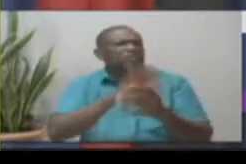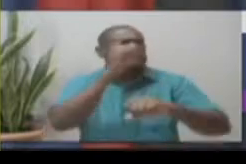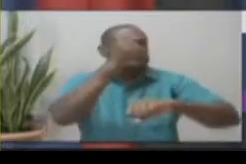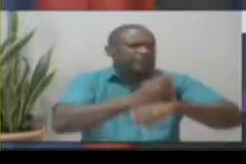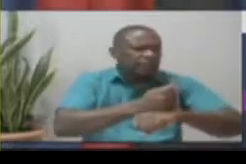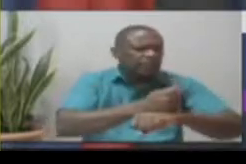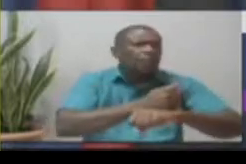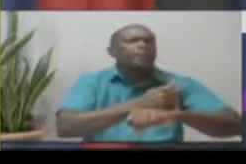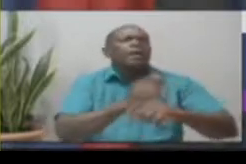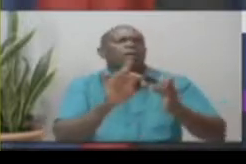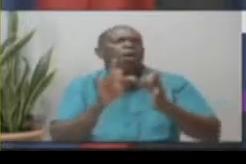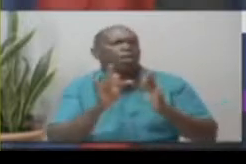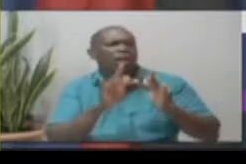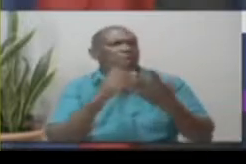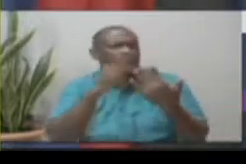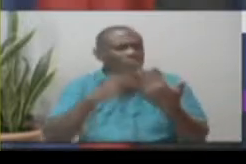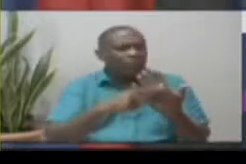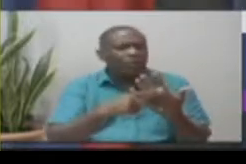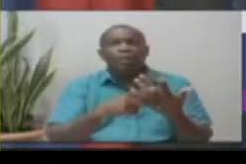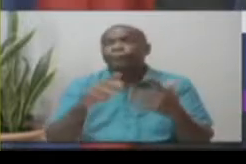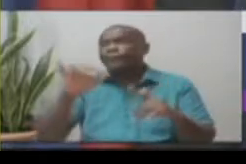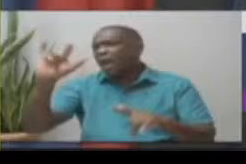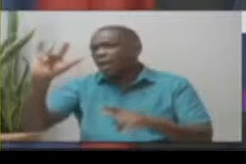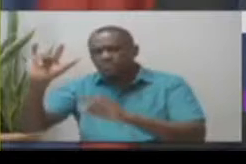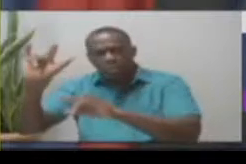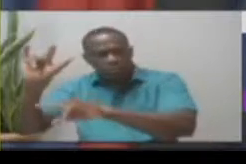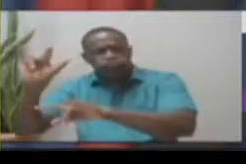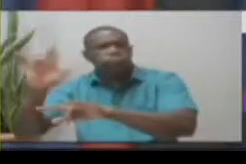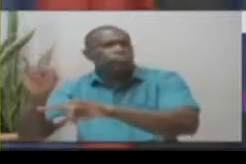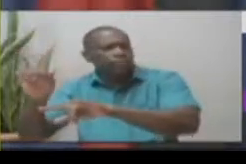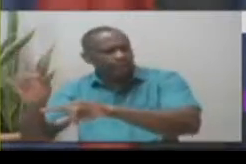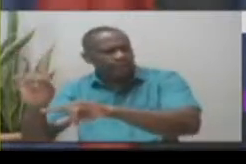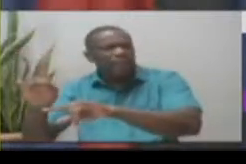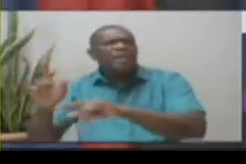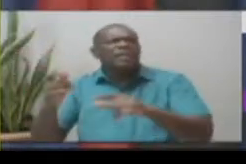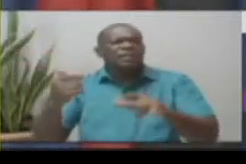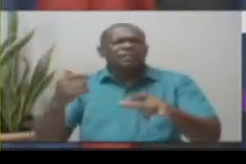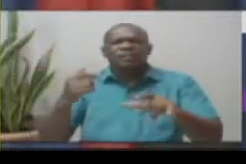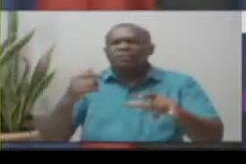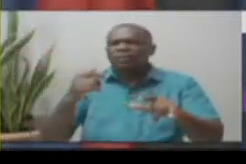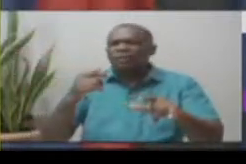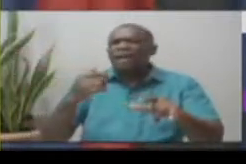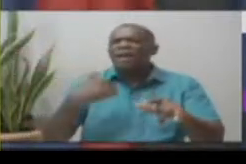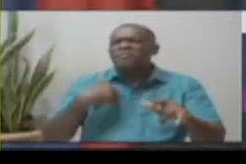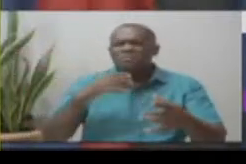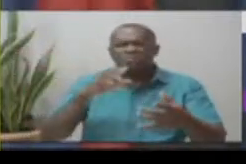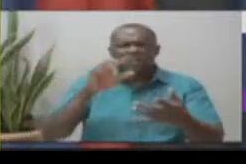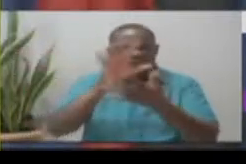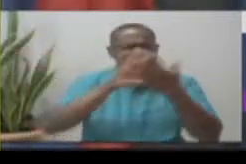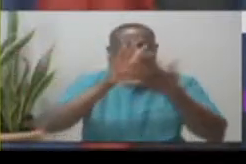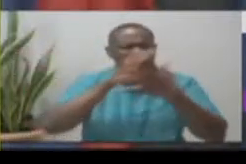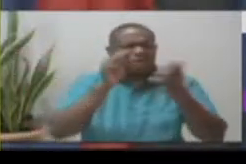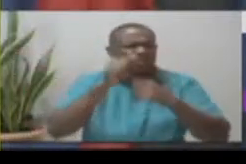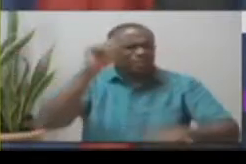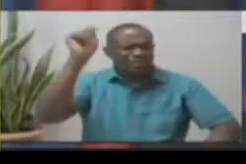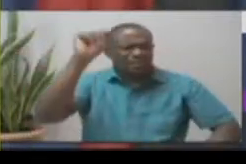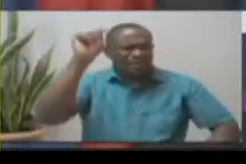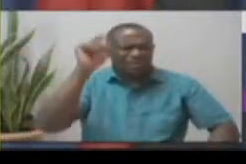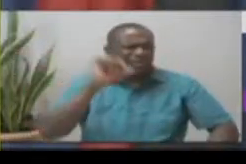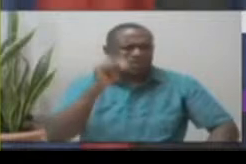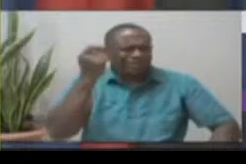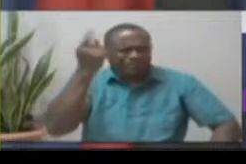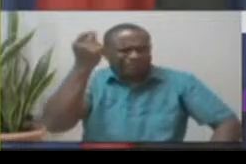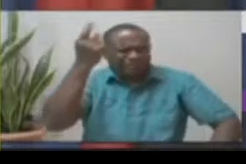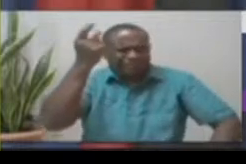the physicals at the airport are ready. There's a confusion taking place about Tobago, which I don't understand what the confusion is